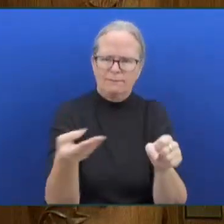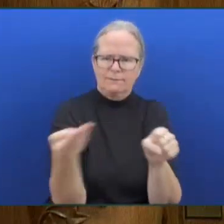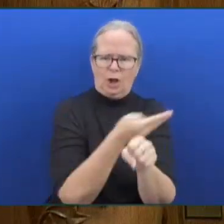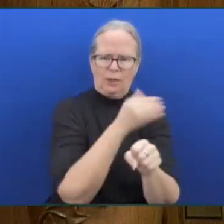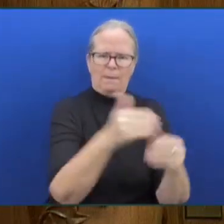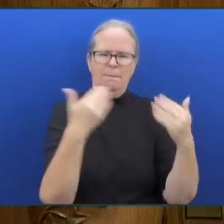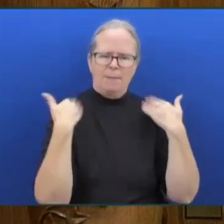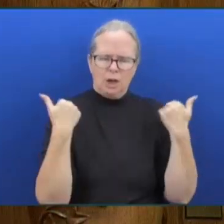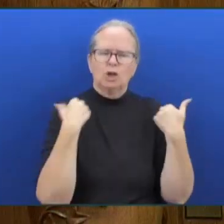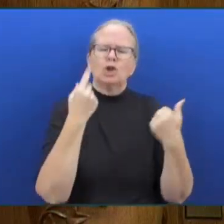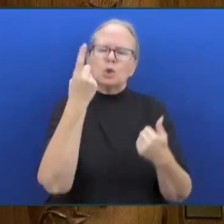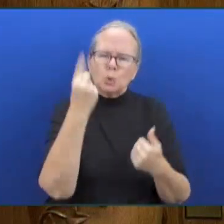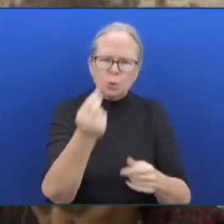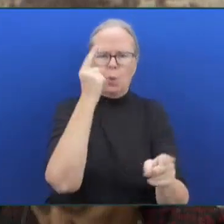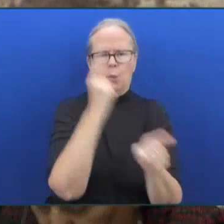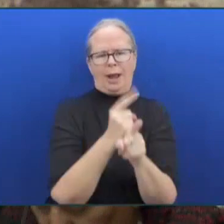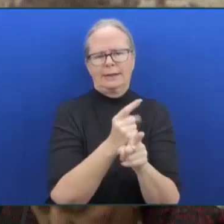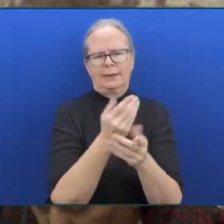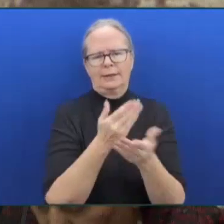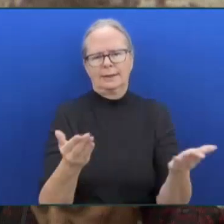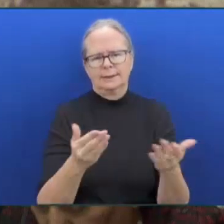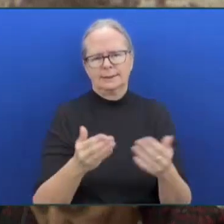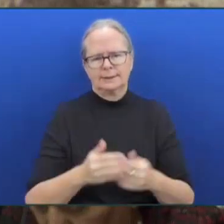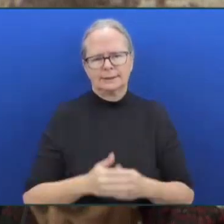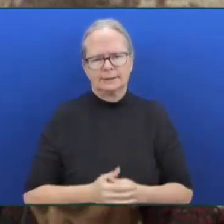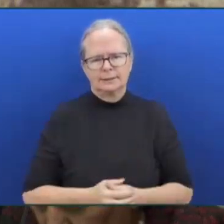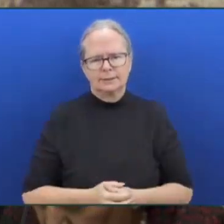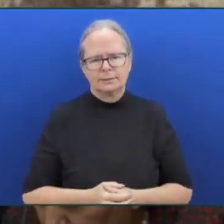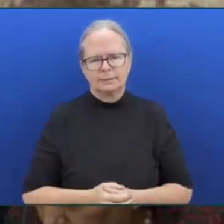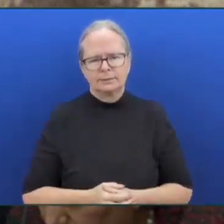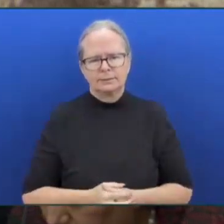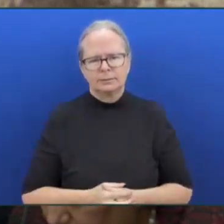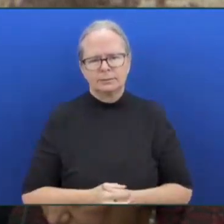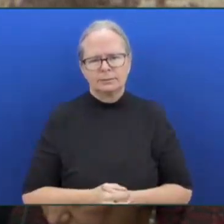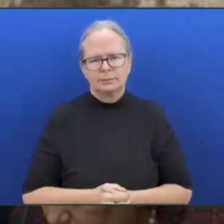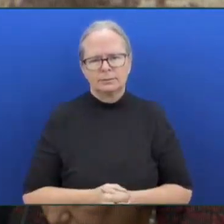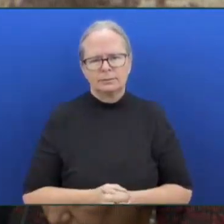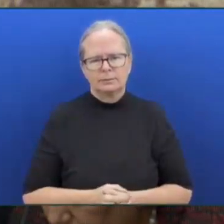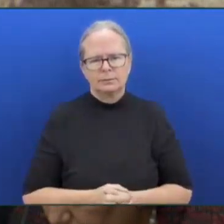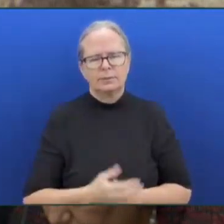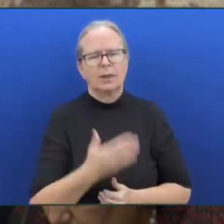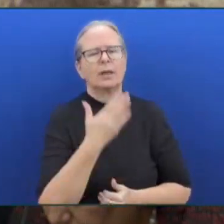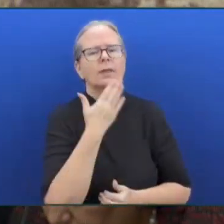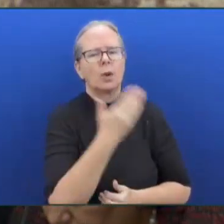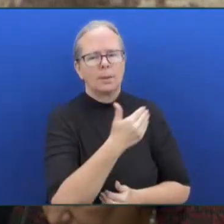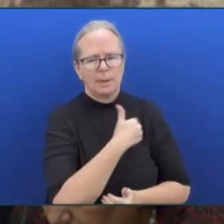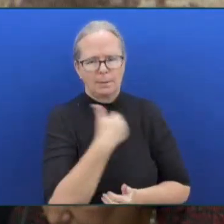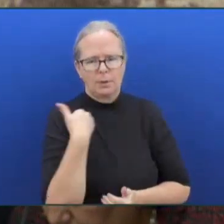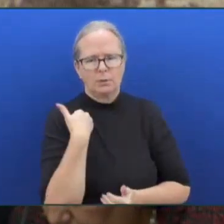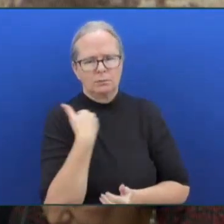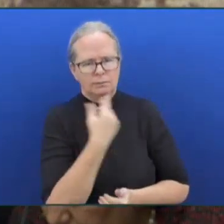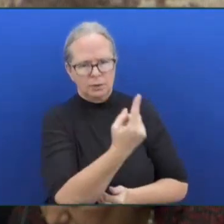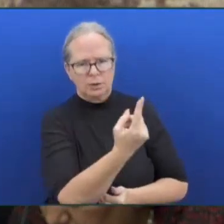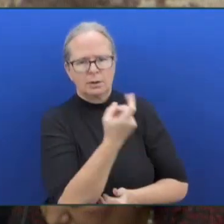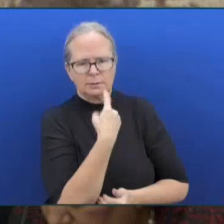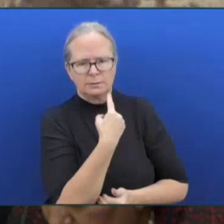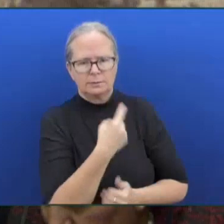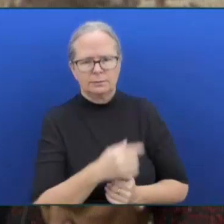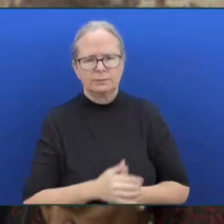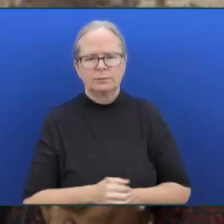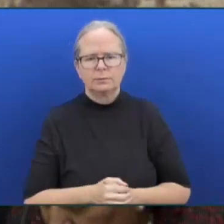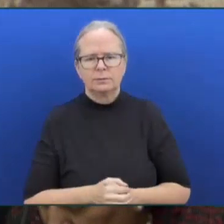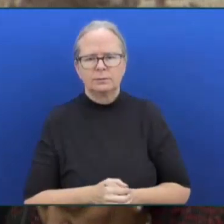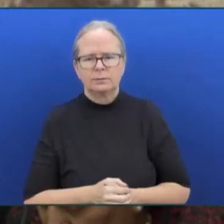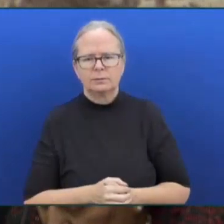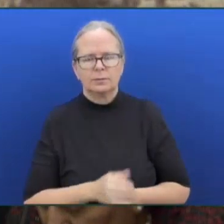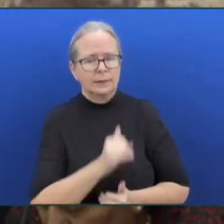Minister. Thank you, Honourable Speaker, and thank you to the member for the question. I share the concern. I know there's a lot of anger and a